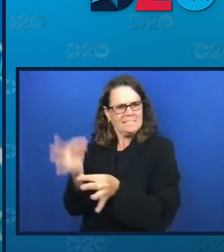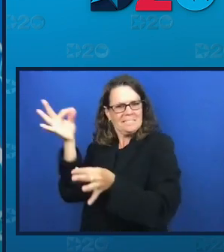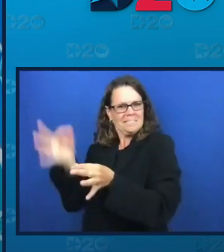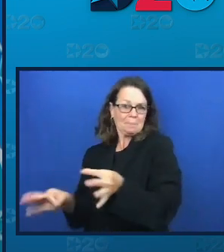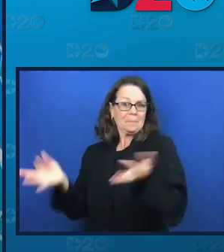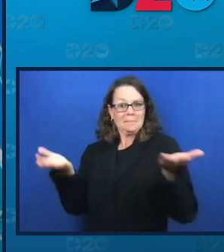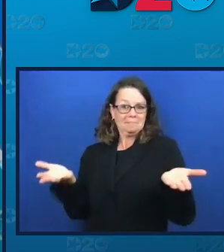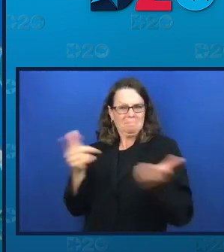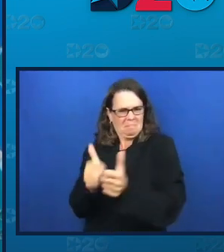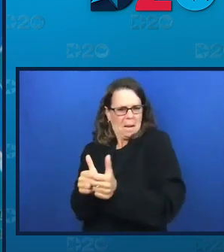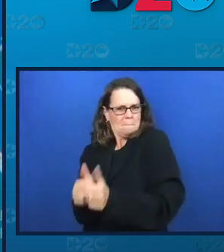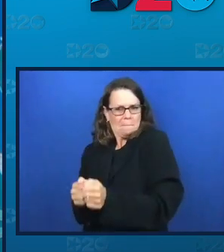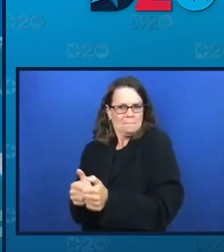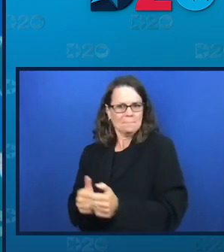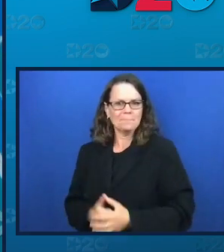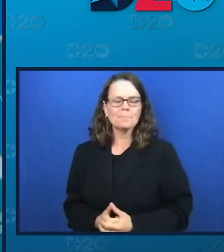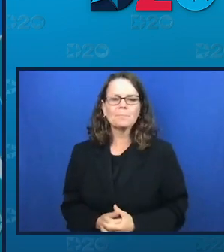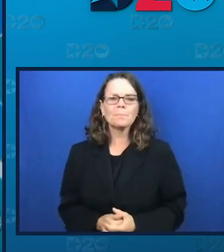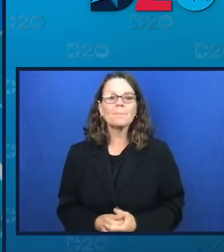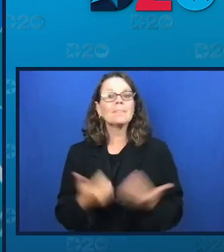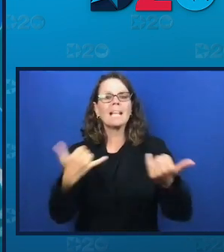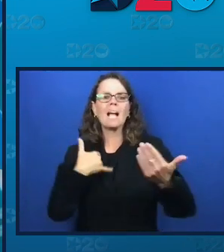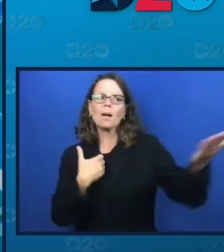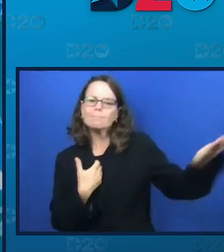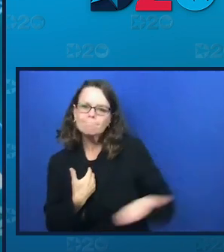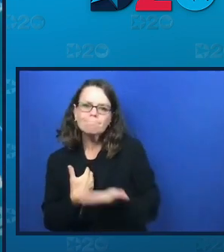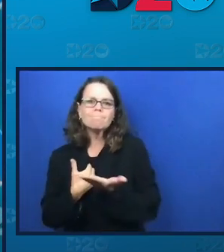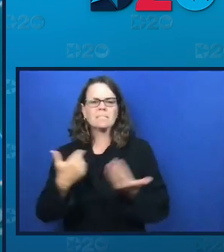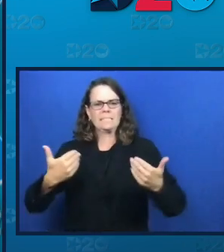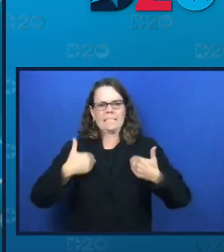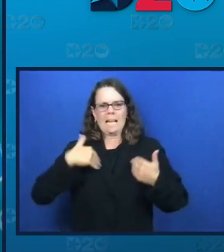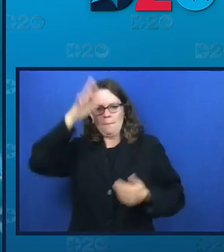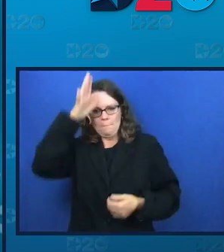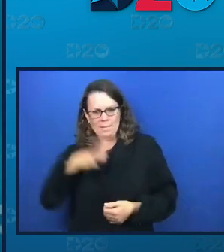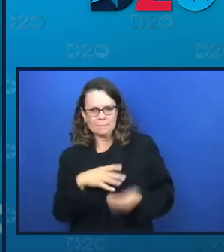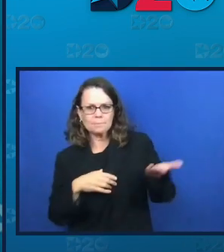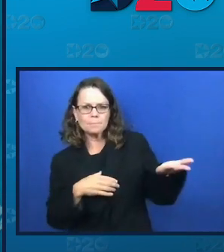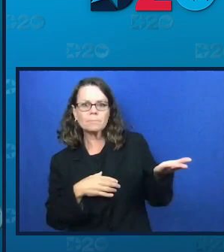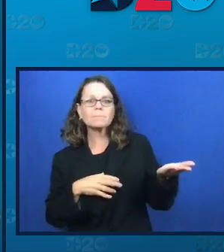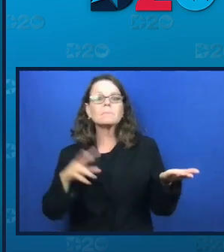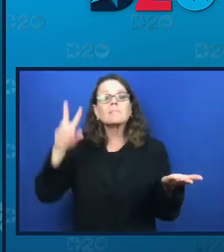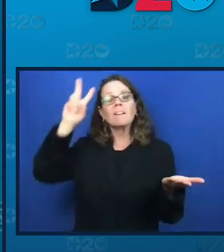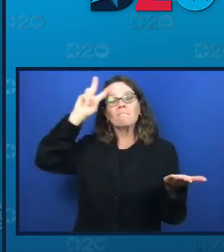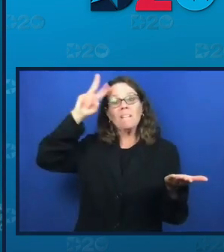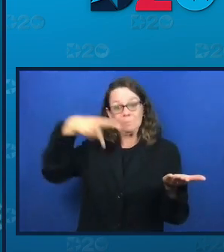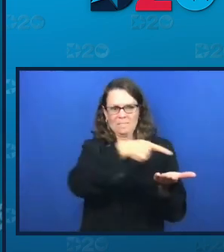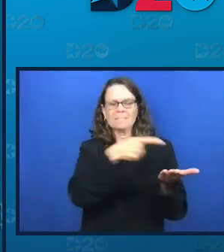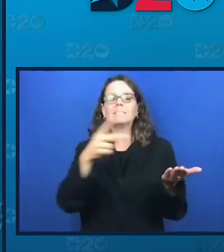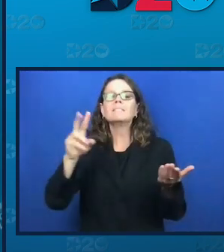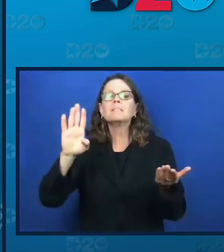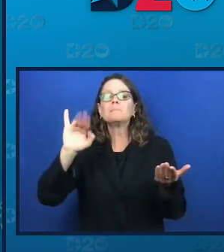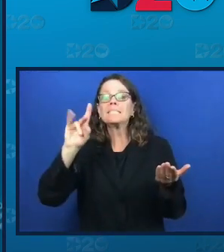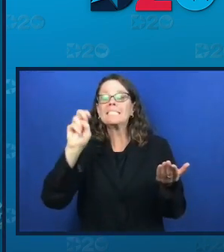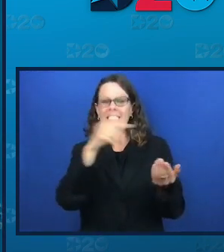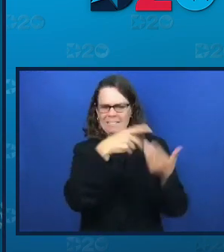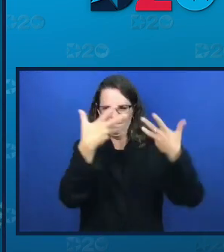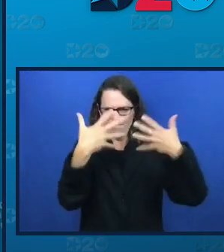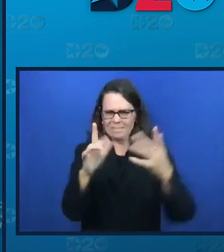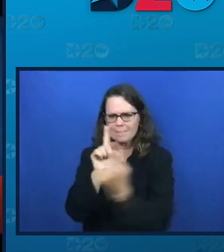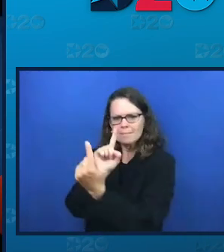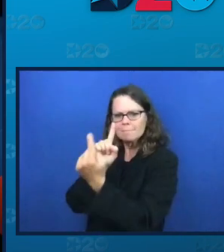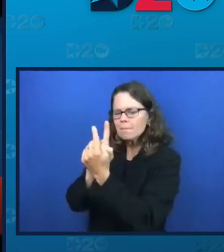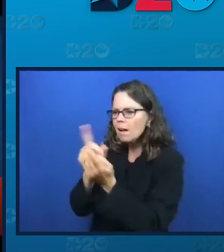Vice President Biden met earlier this year in New Hampshire and helped to find his voice. Say hello to Braden